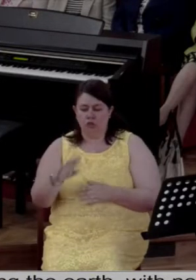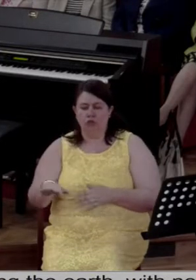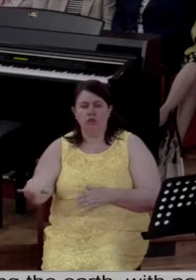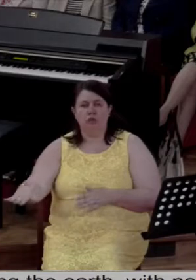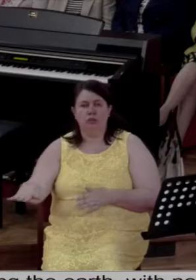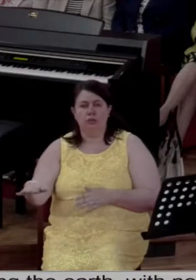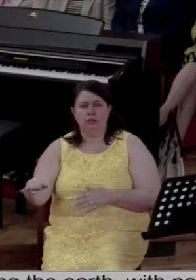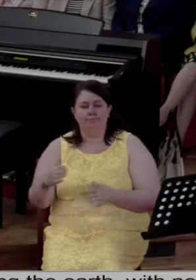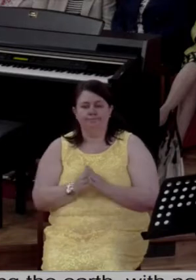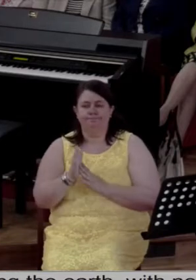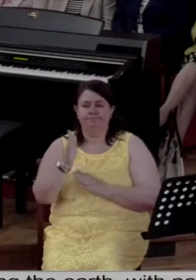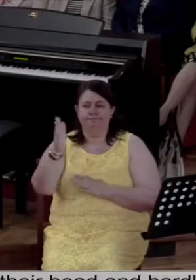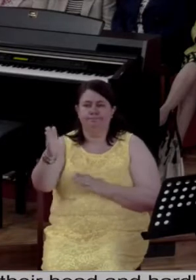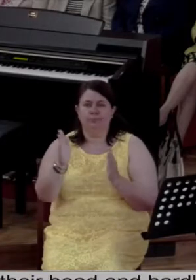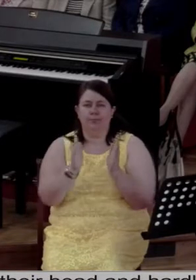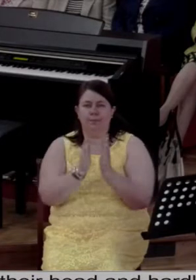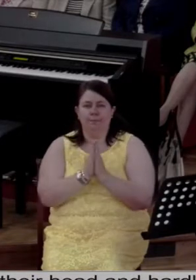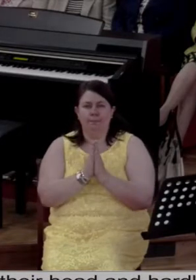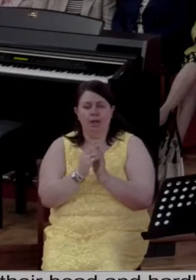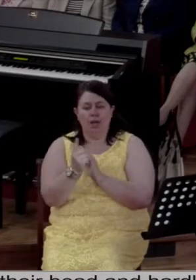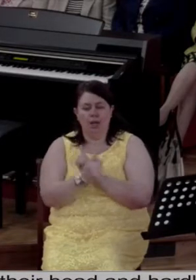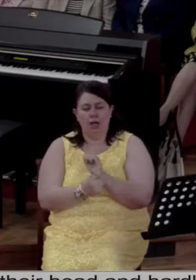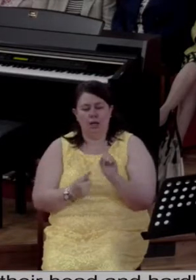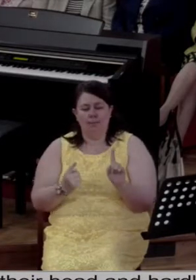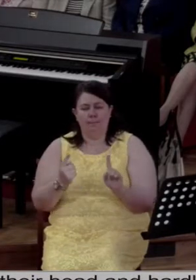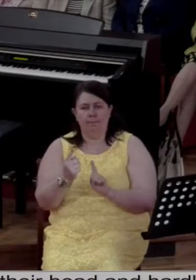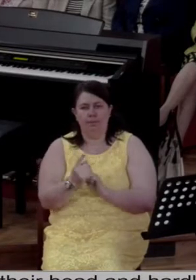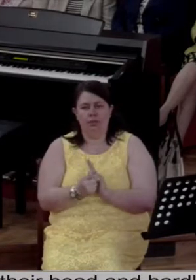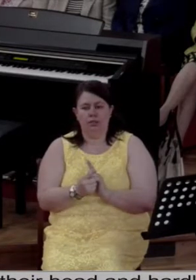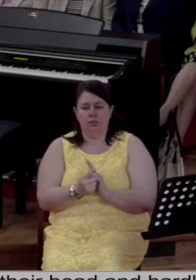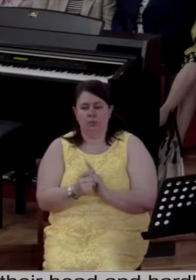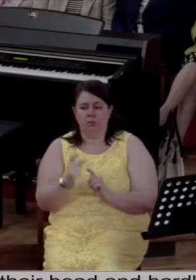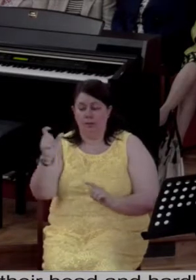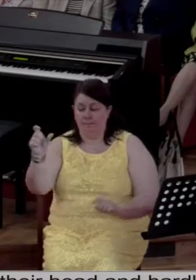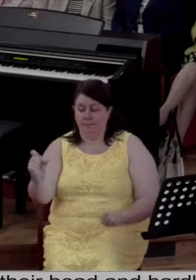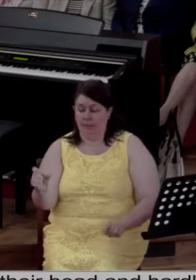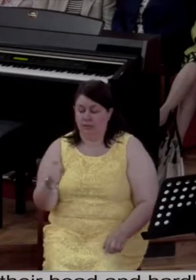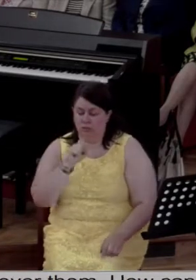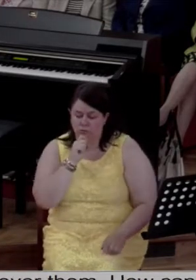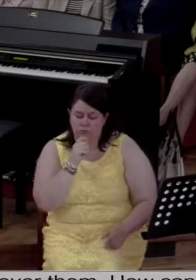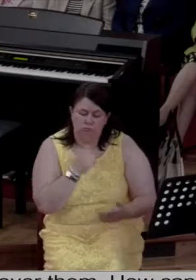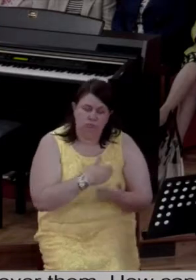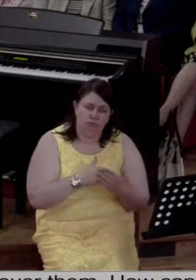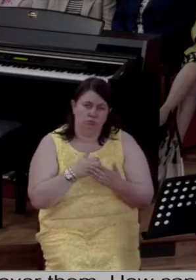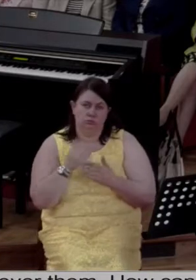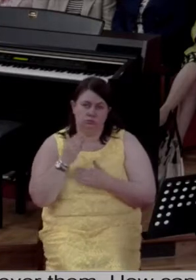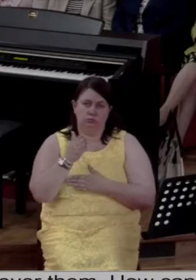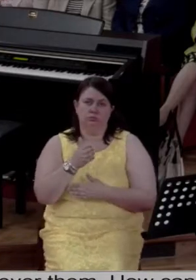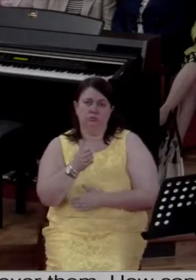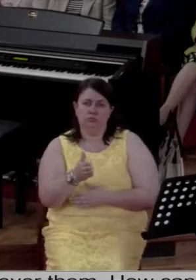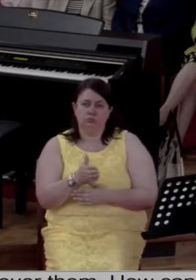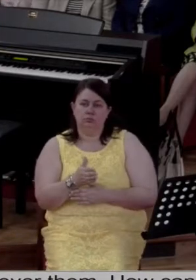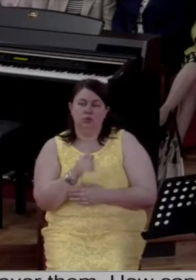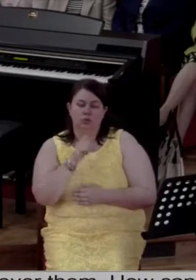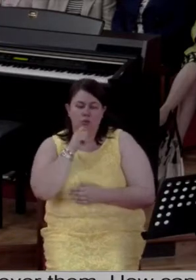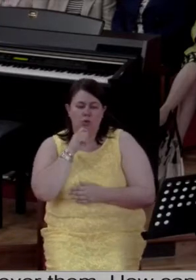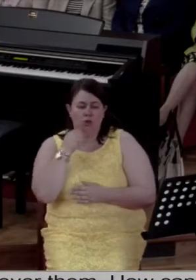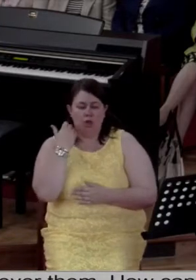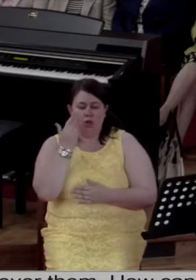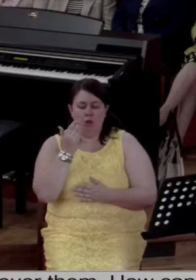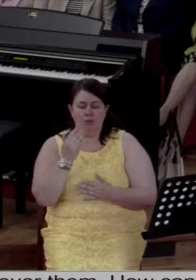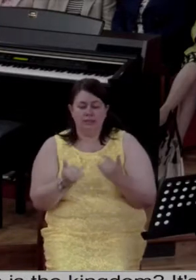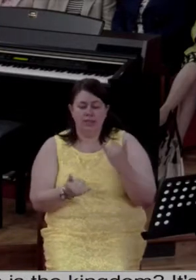meeting in the church. And there was a particular person who attended the prayer meeting who always ended his prayers